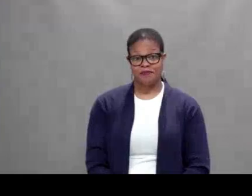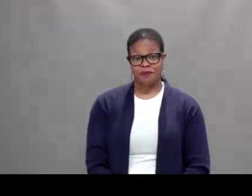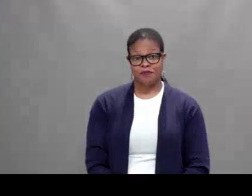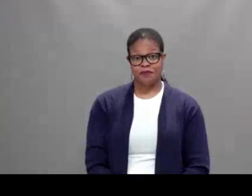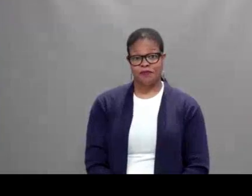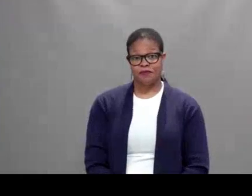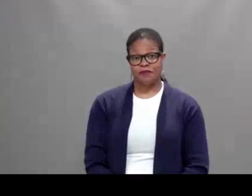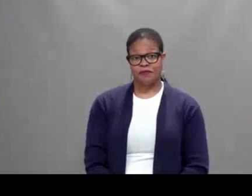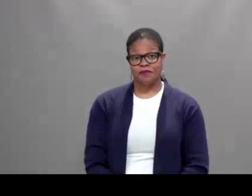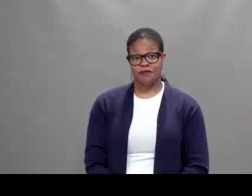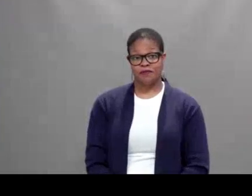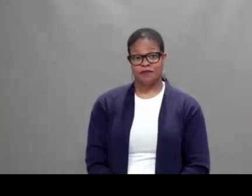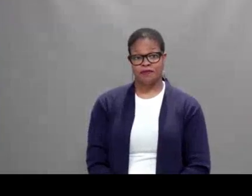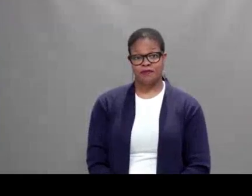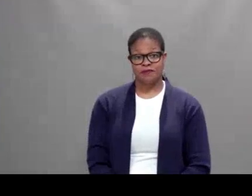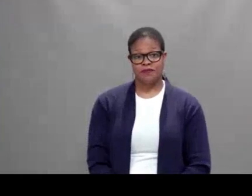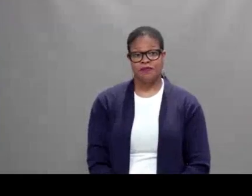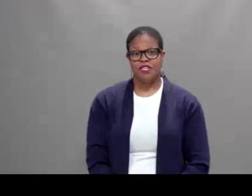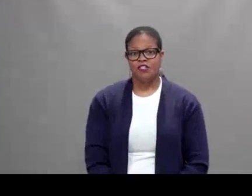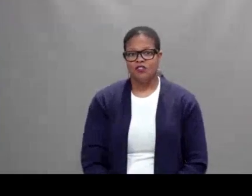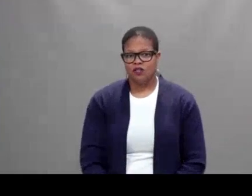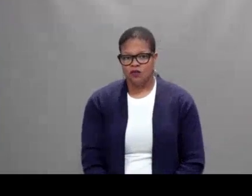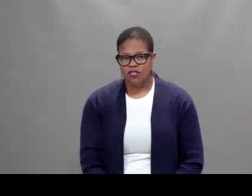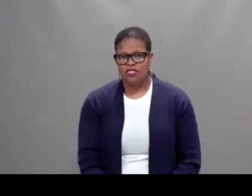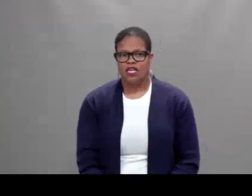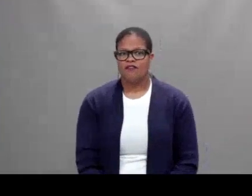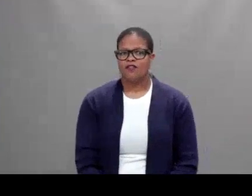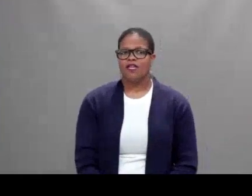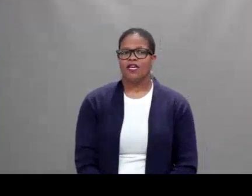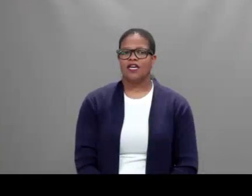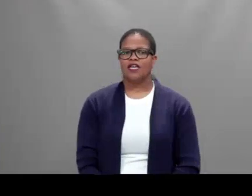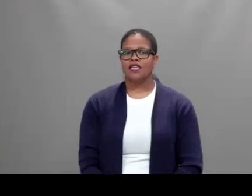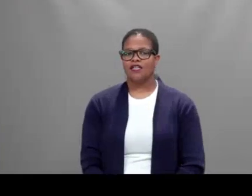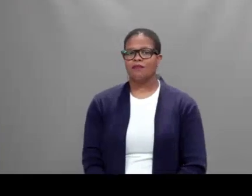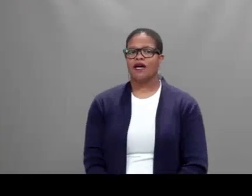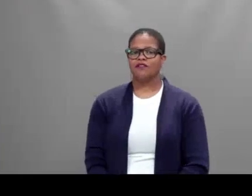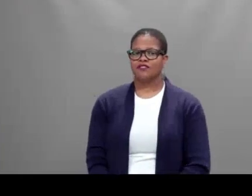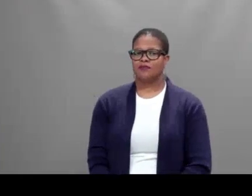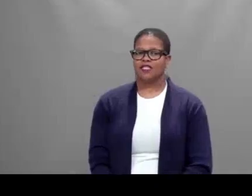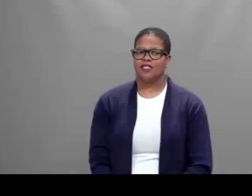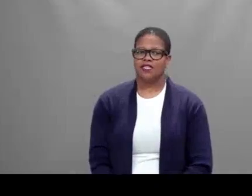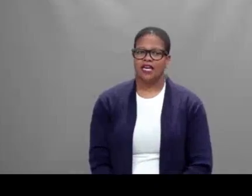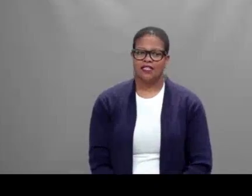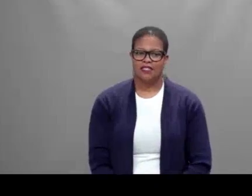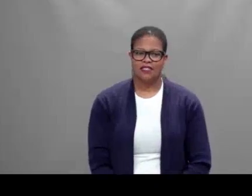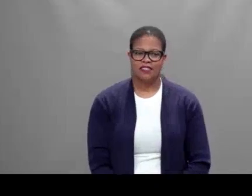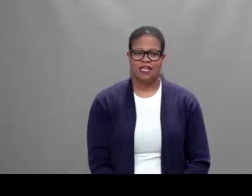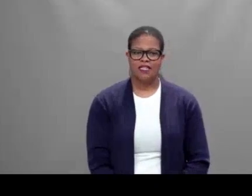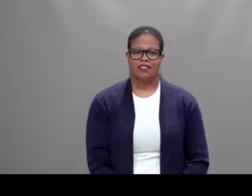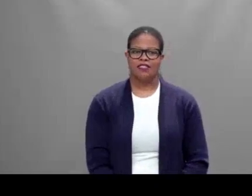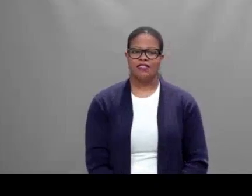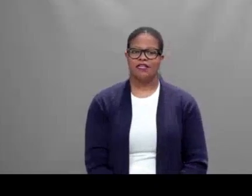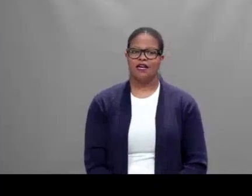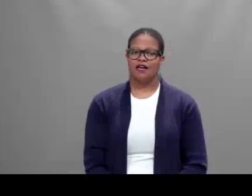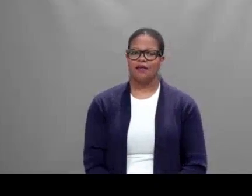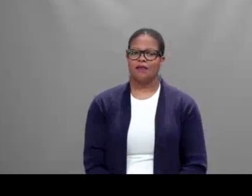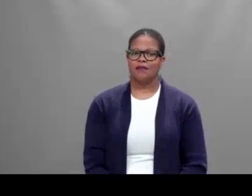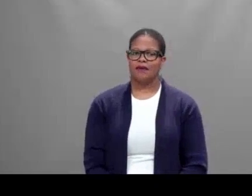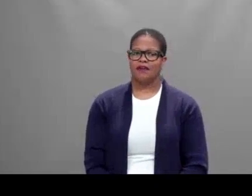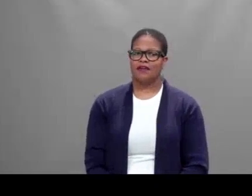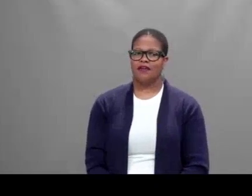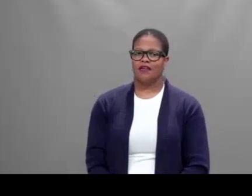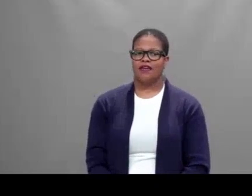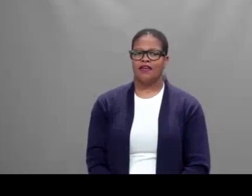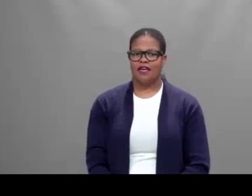We're just gonna discuss. Oh, discussion about closed So session. this is Kevin, and it bothers me that the state,